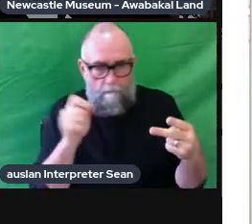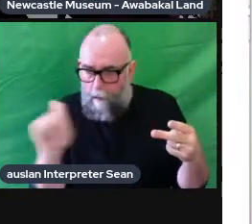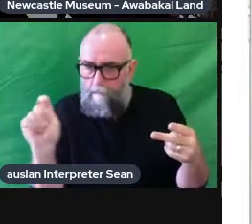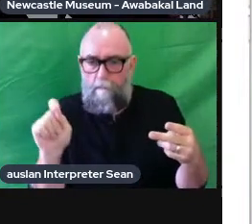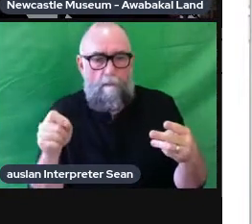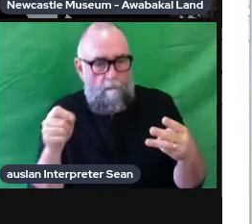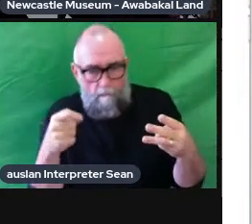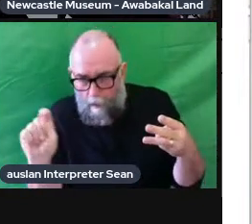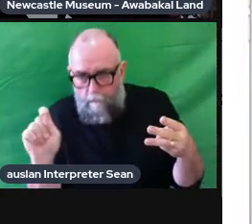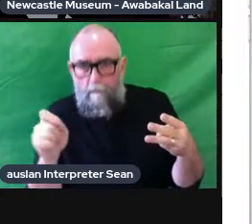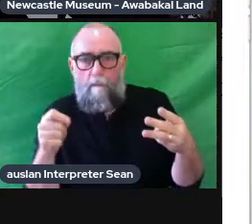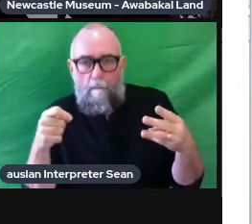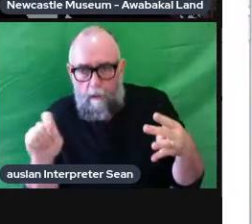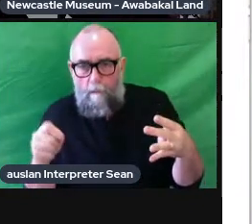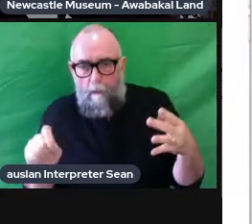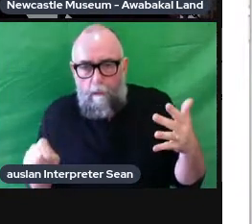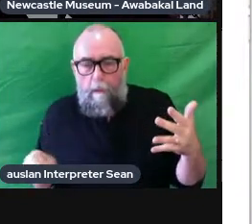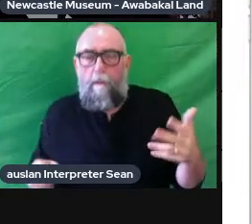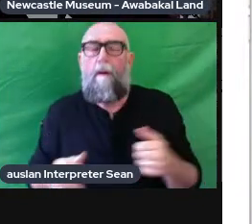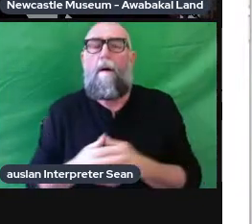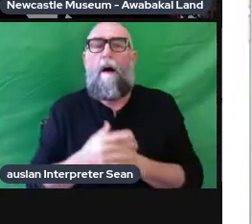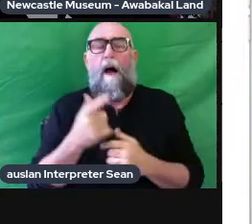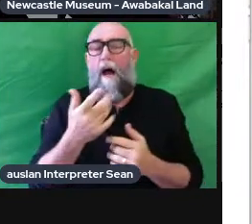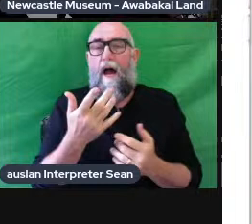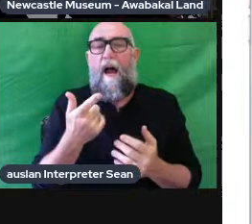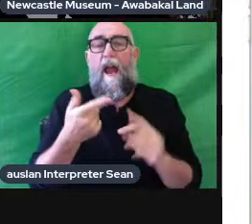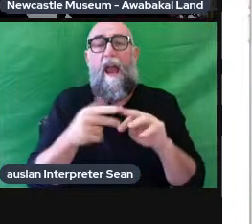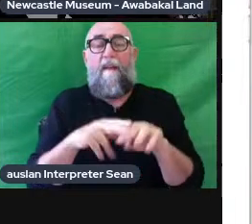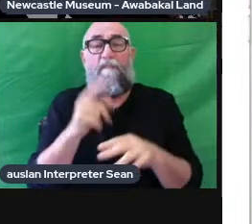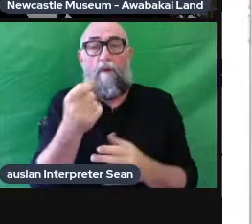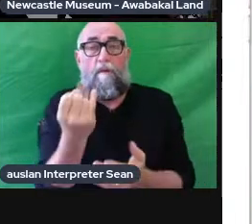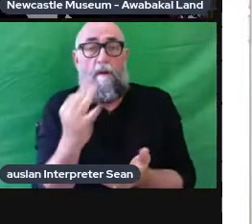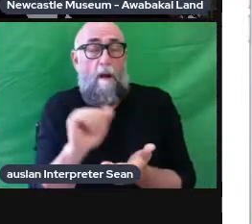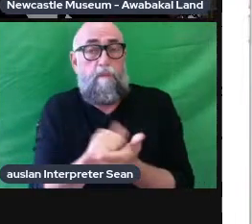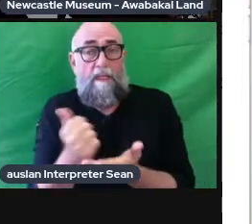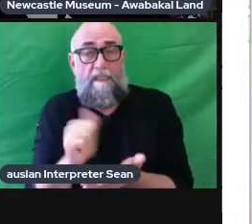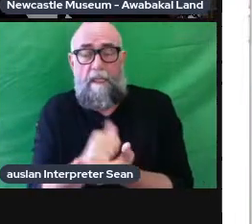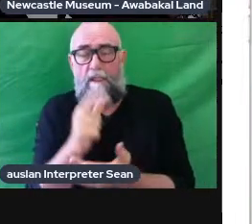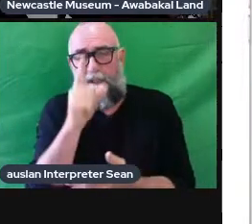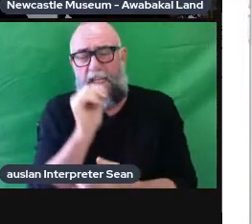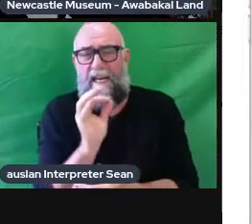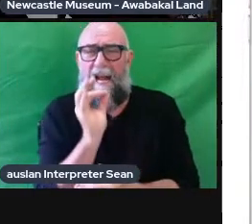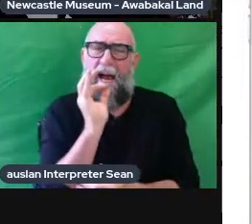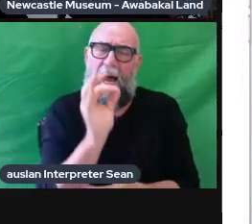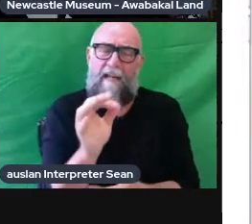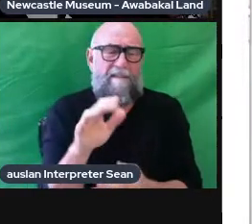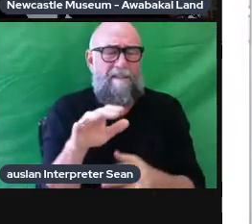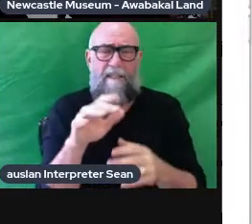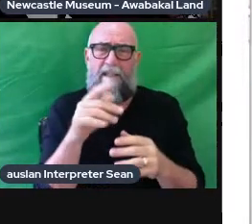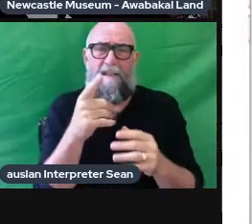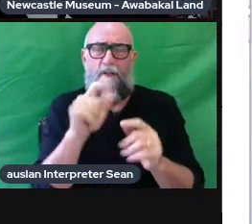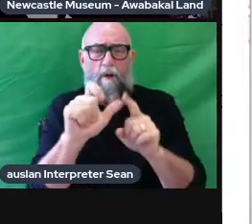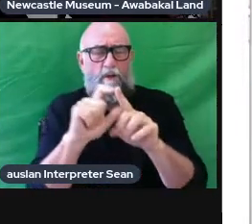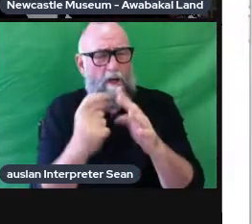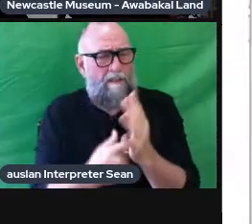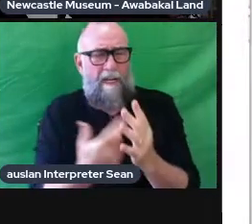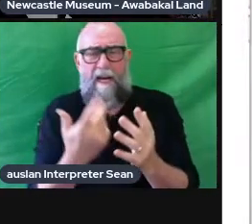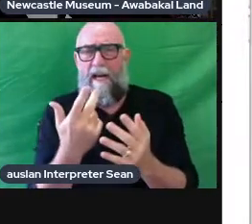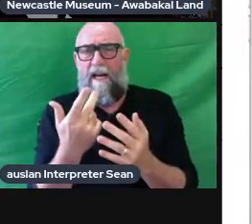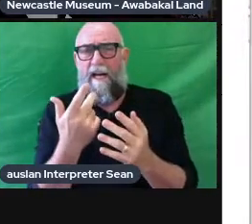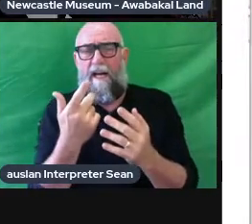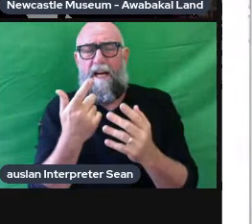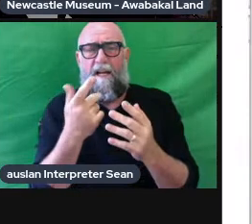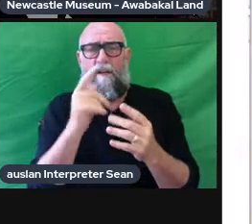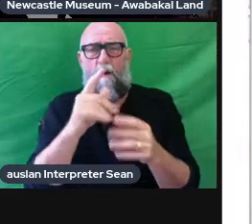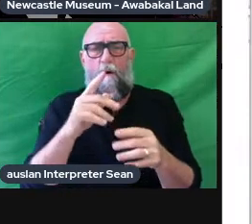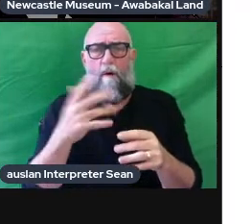have access to a printer, ask your health professional, your GP, your practice nurse, your pharmacist. They'll be able to print that off for you and take you through that